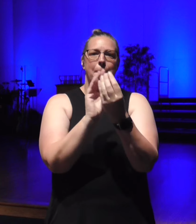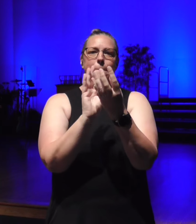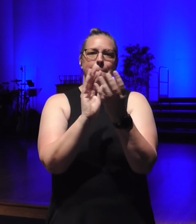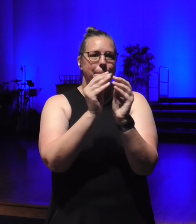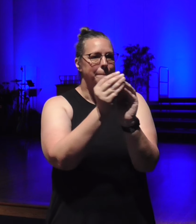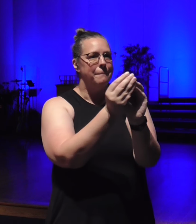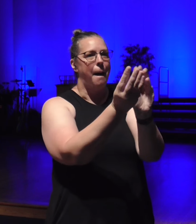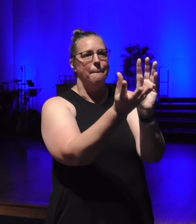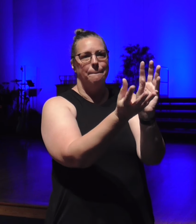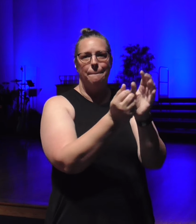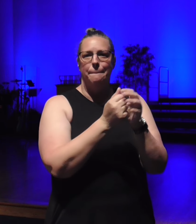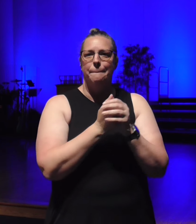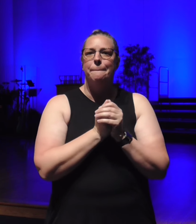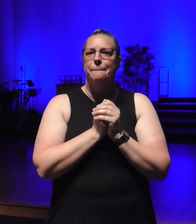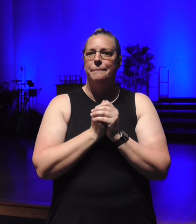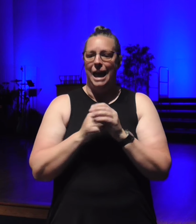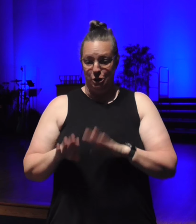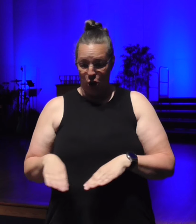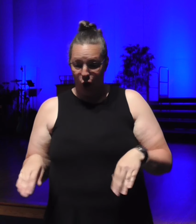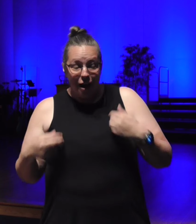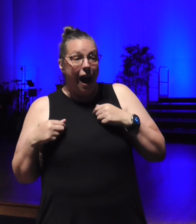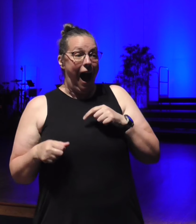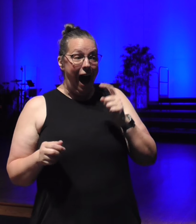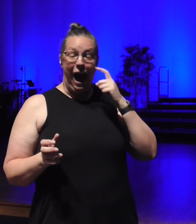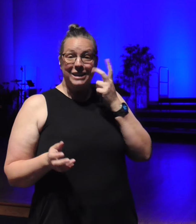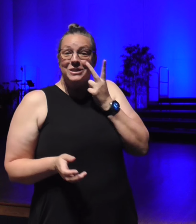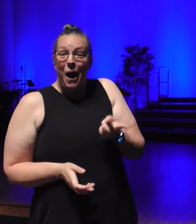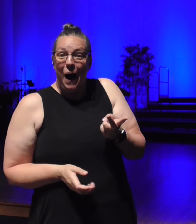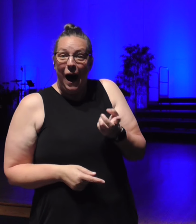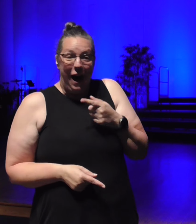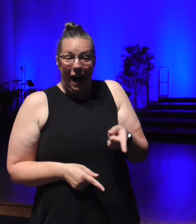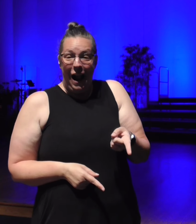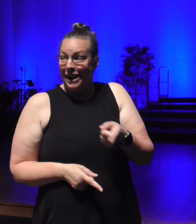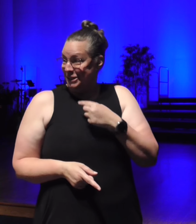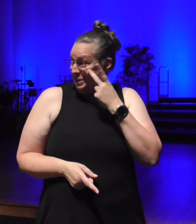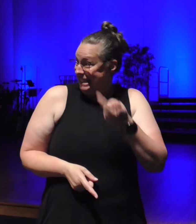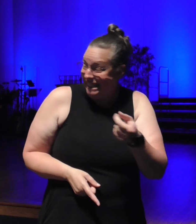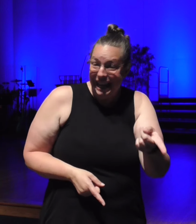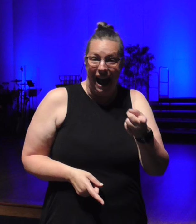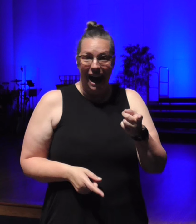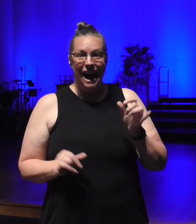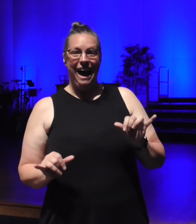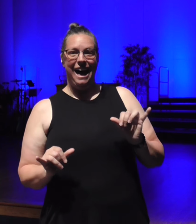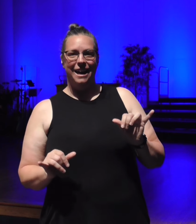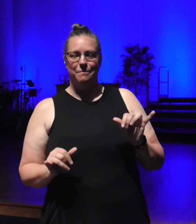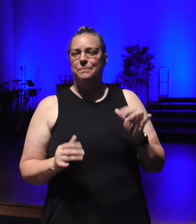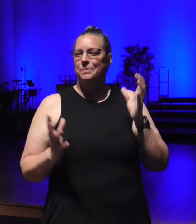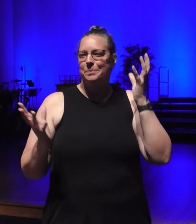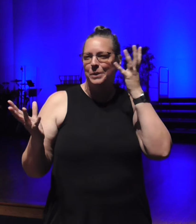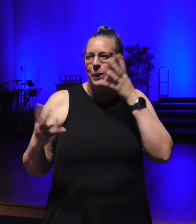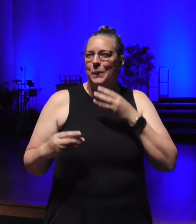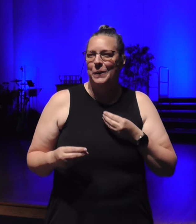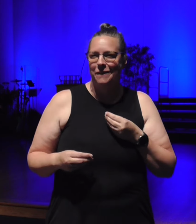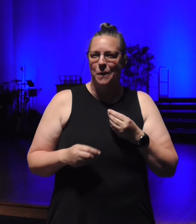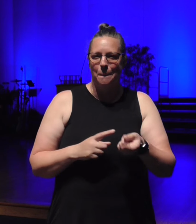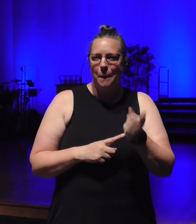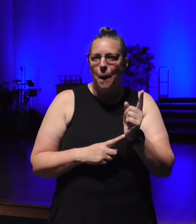open. And as a child, you'd be like, I caught it. I saw it. Did you see it? And there it